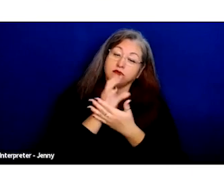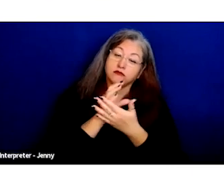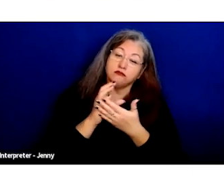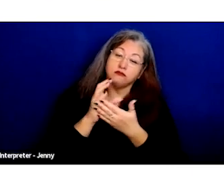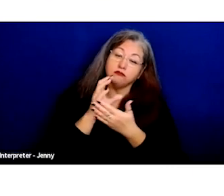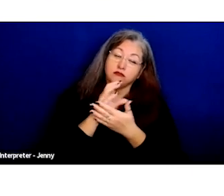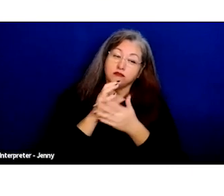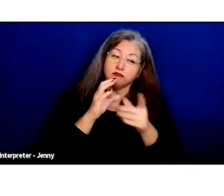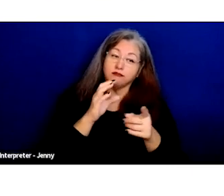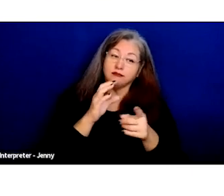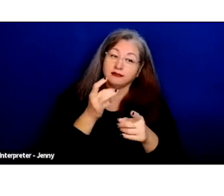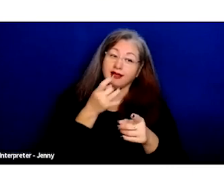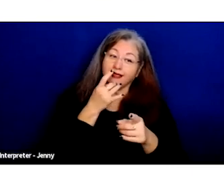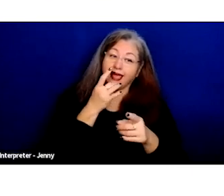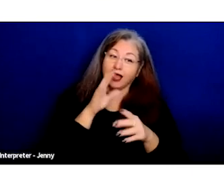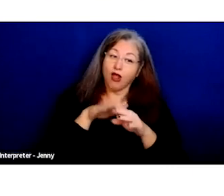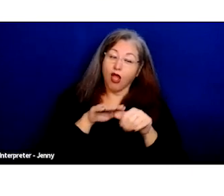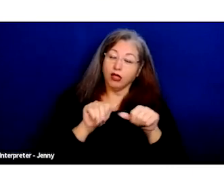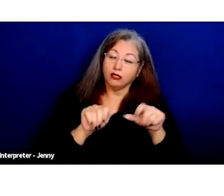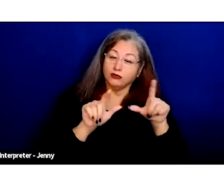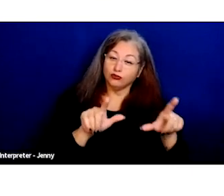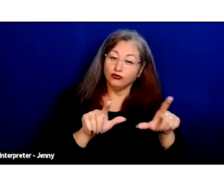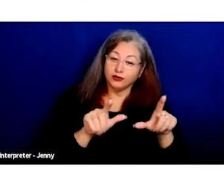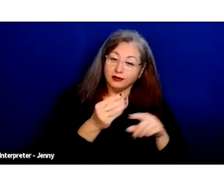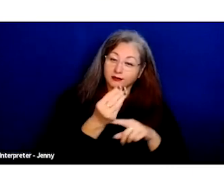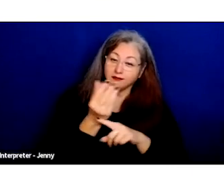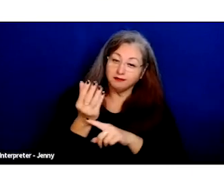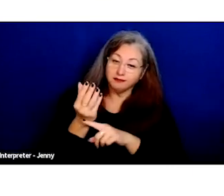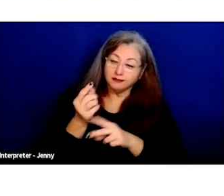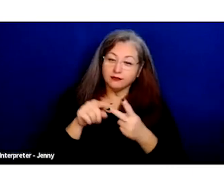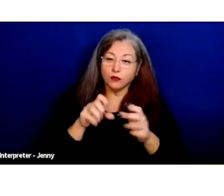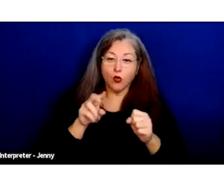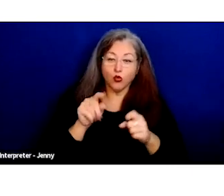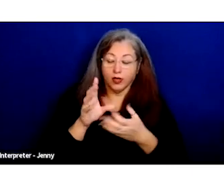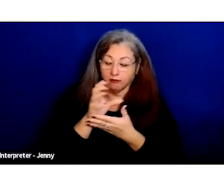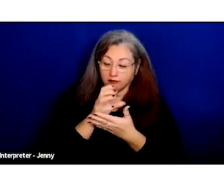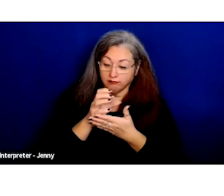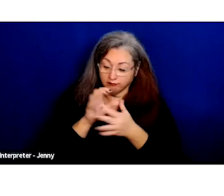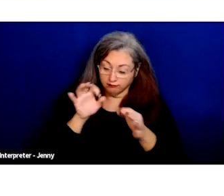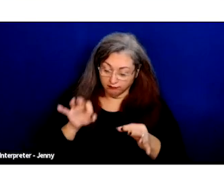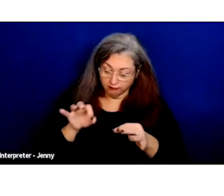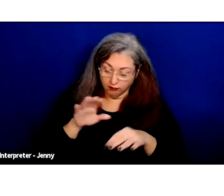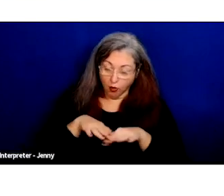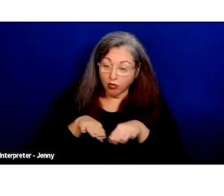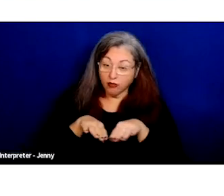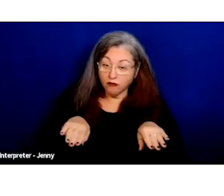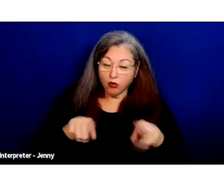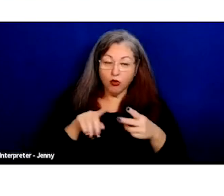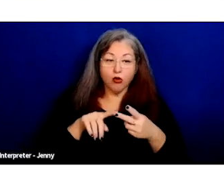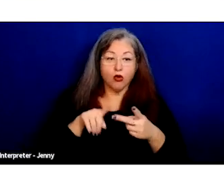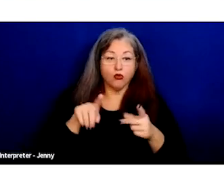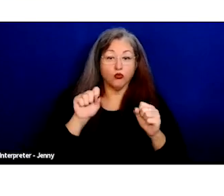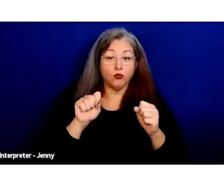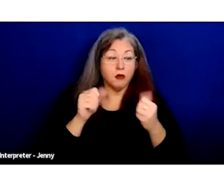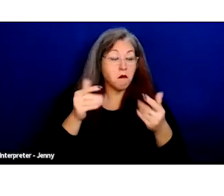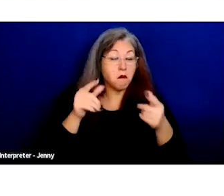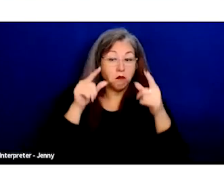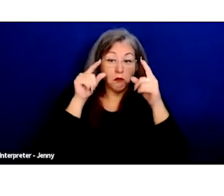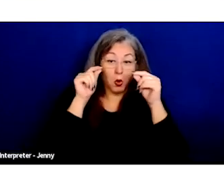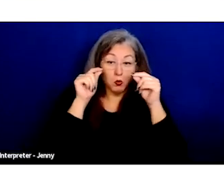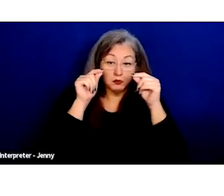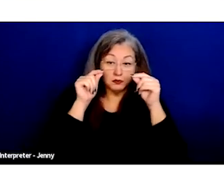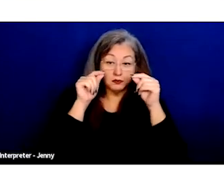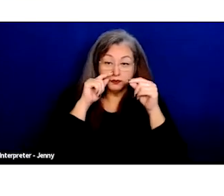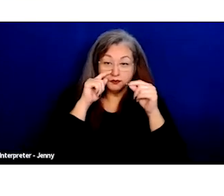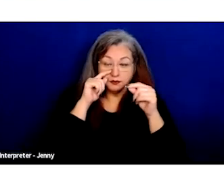on the screen. You can have a soft gaze onto the floor. You can close your eyes.